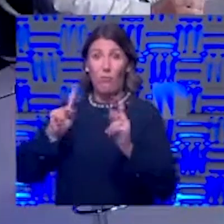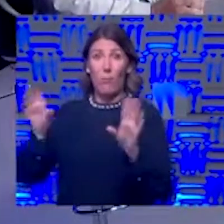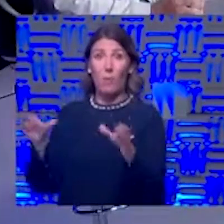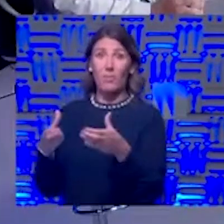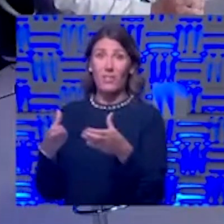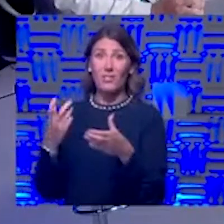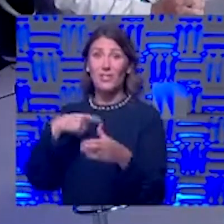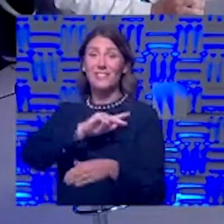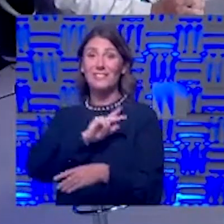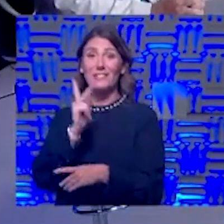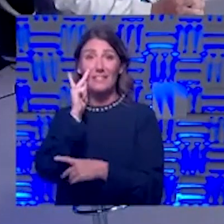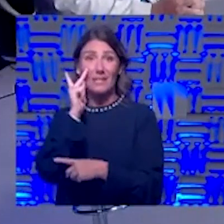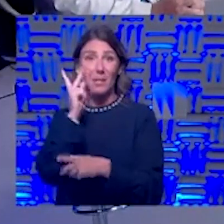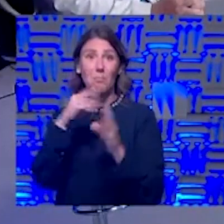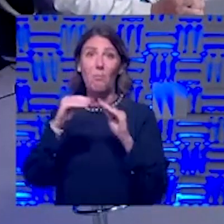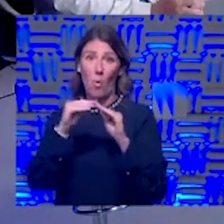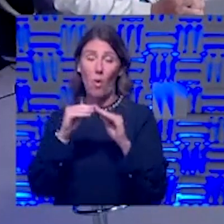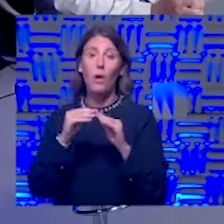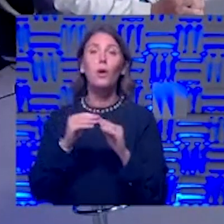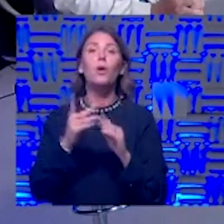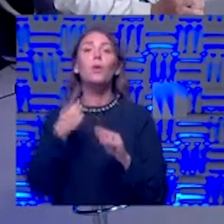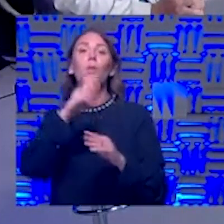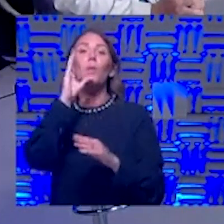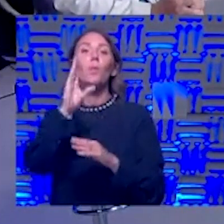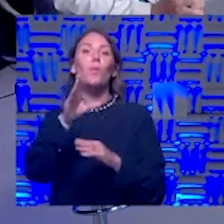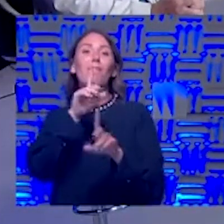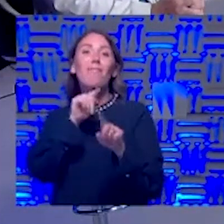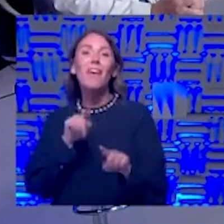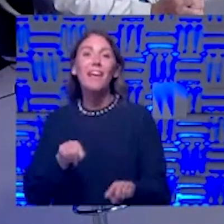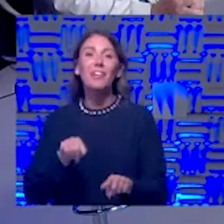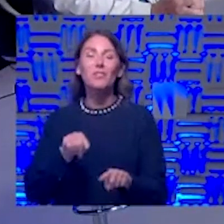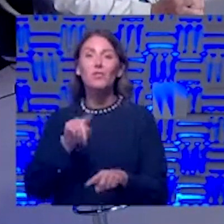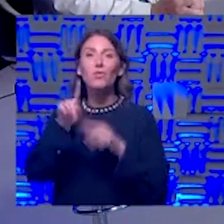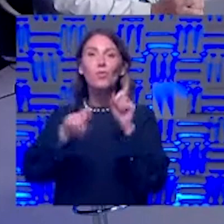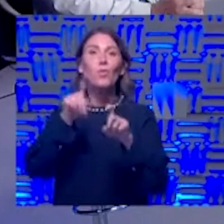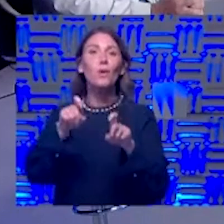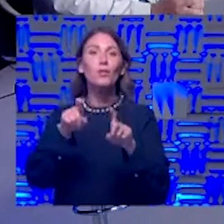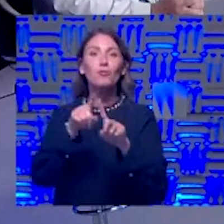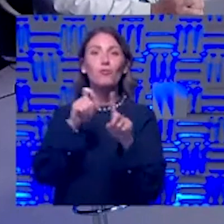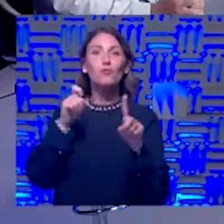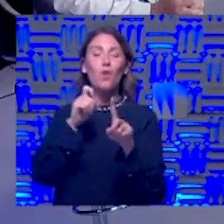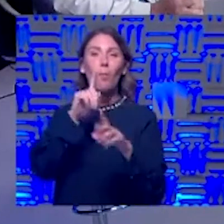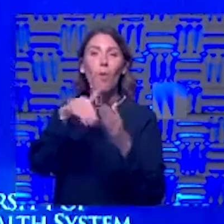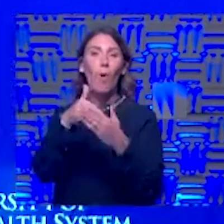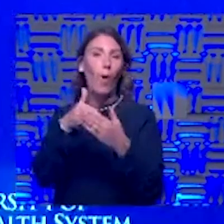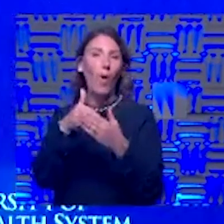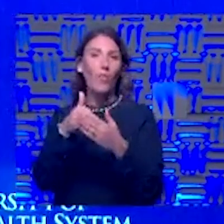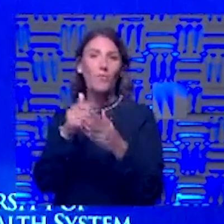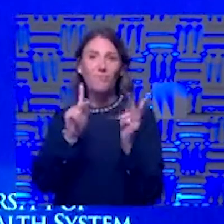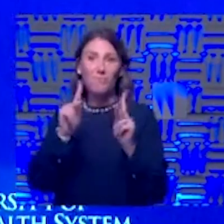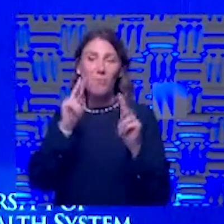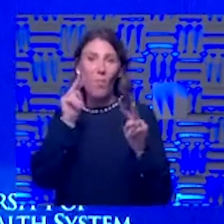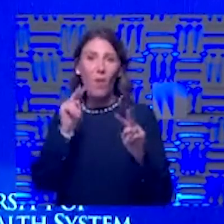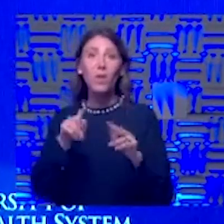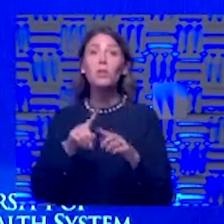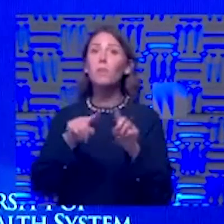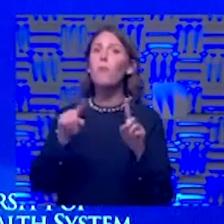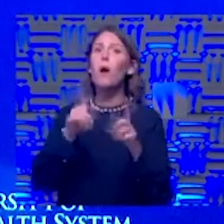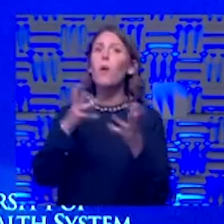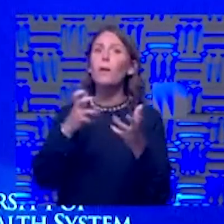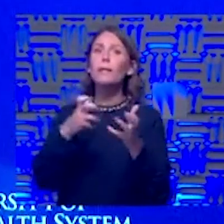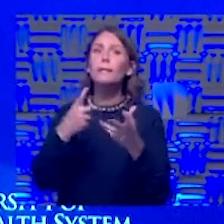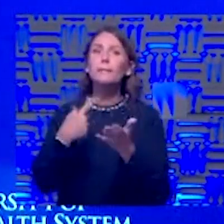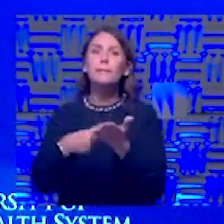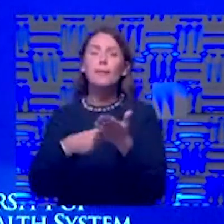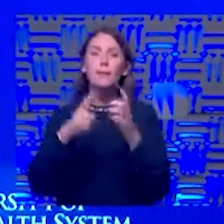get to media questions and questions from our viewers, but I did want to talk about masks, this mask mandate that goes into effect today. Dr. Ellerbeck, what does it